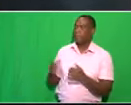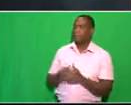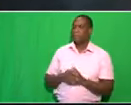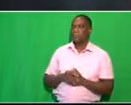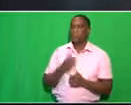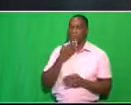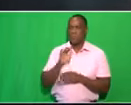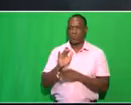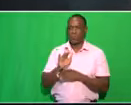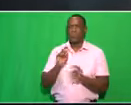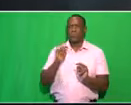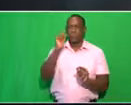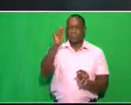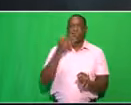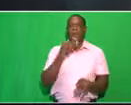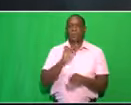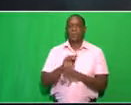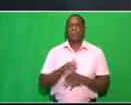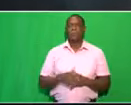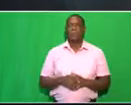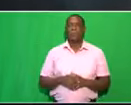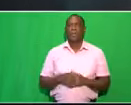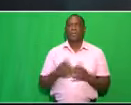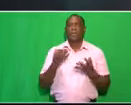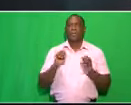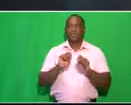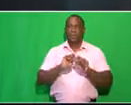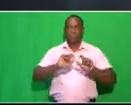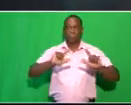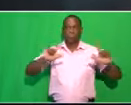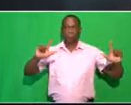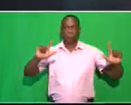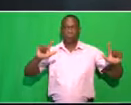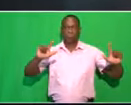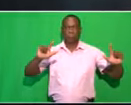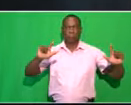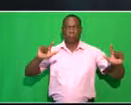and Tobago. Let me share my screen.